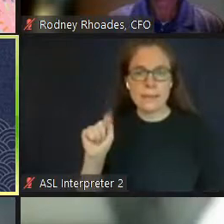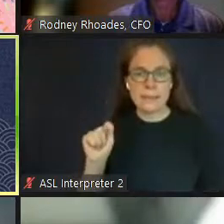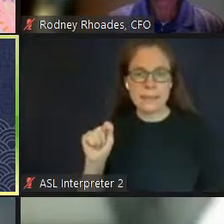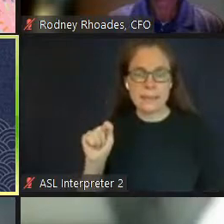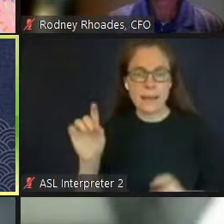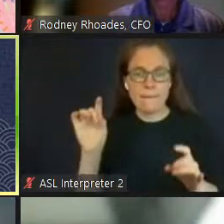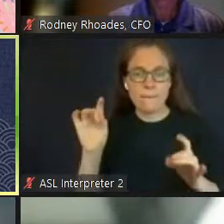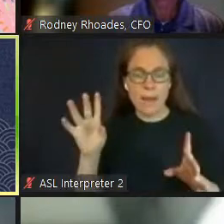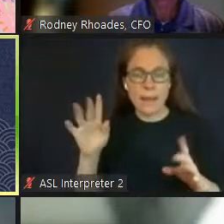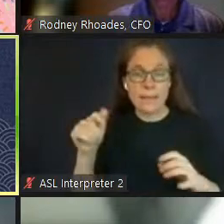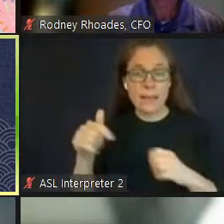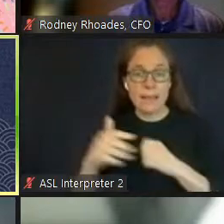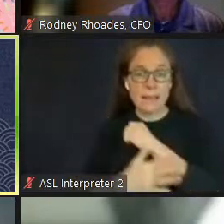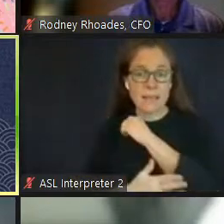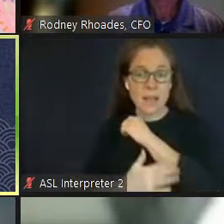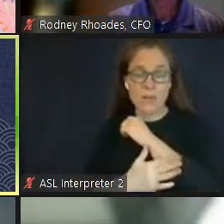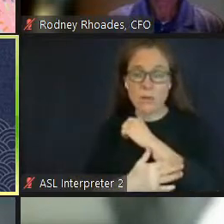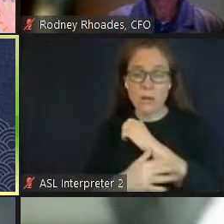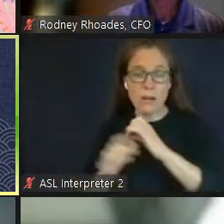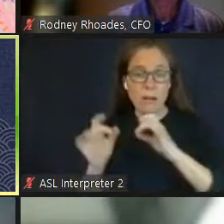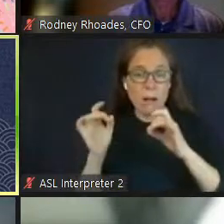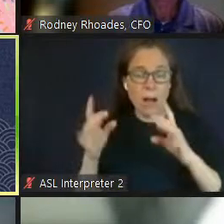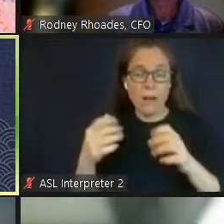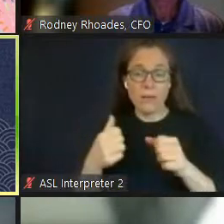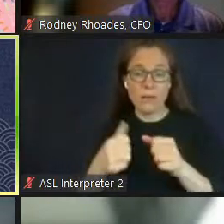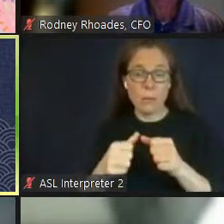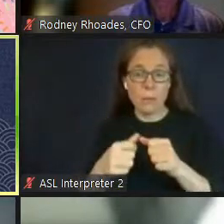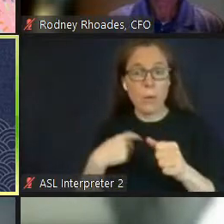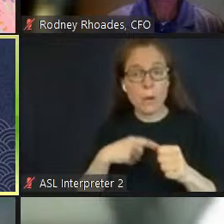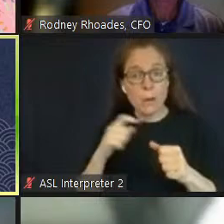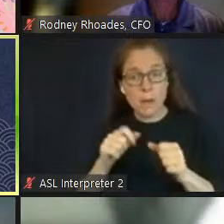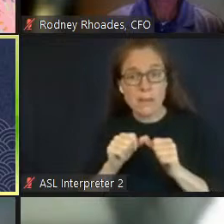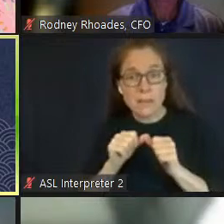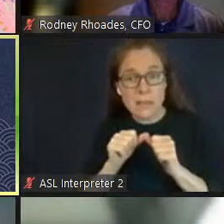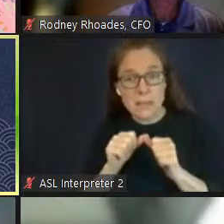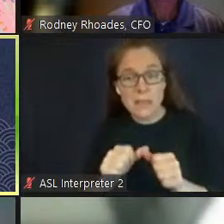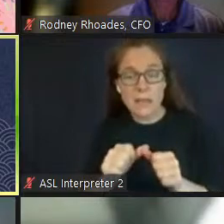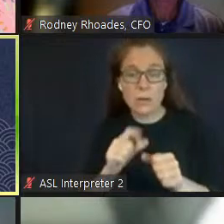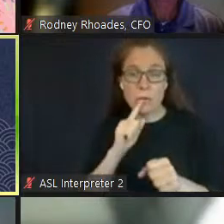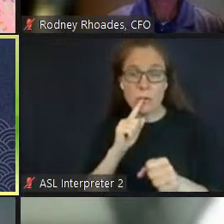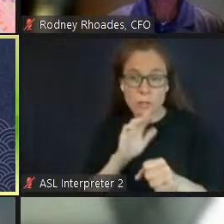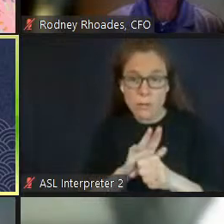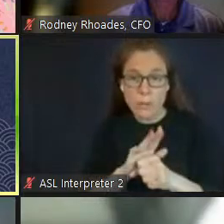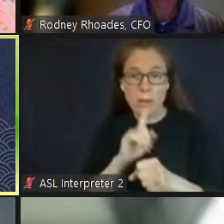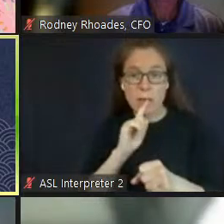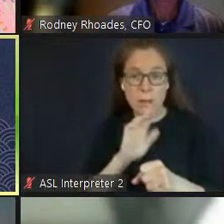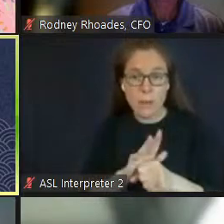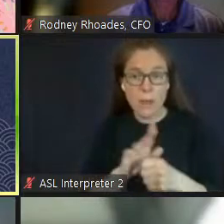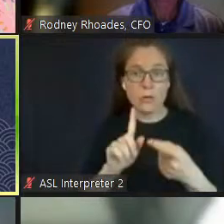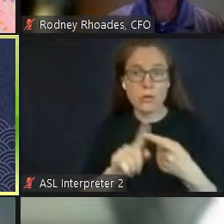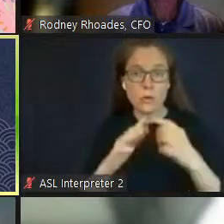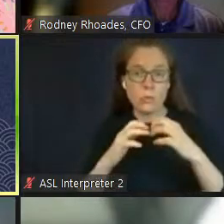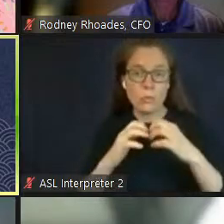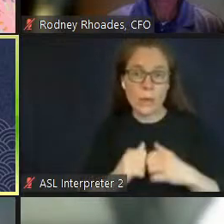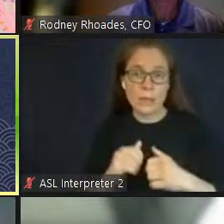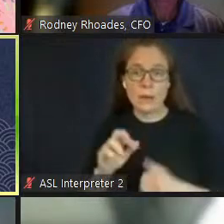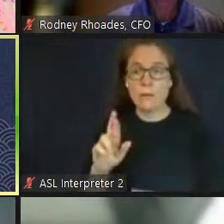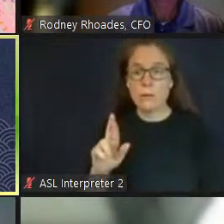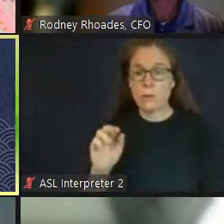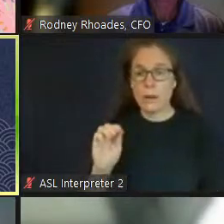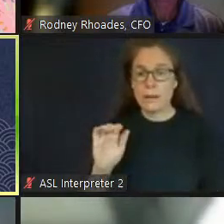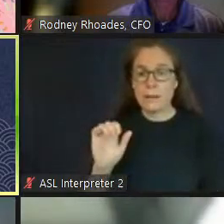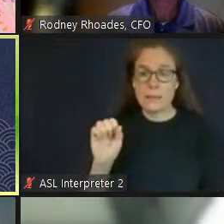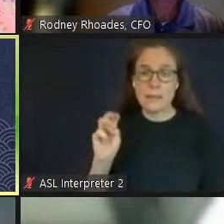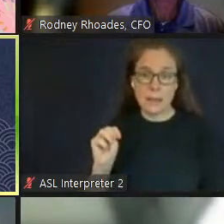painful reminder of why we must continue to lean in and invest in dismantling racism in our